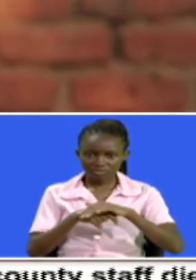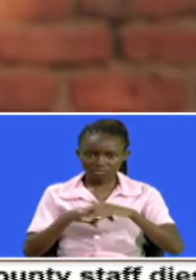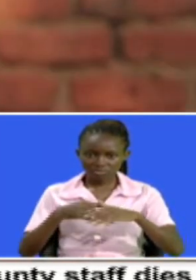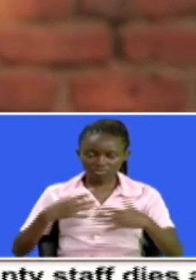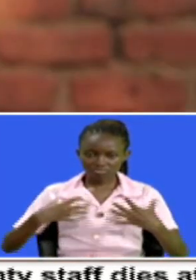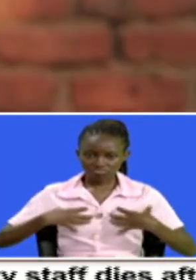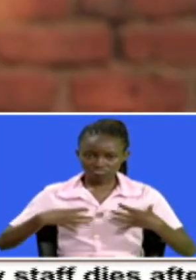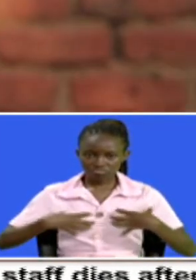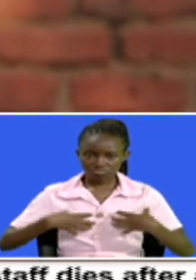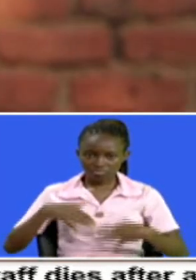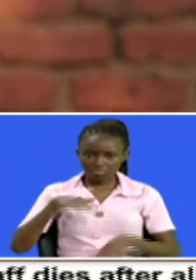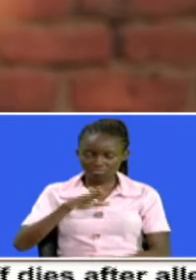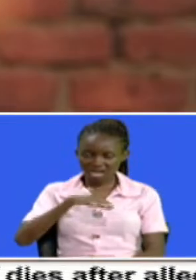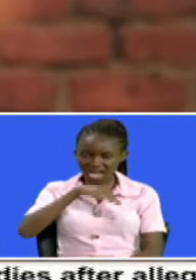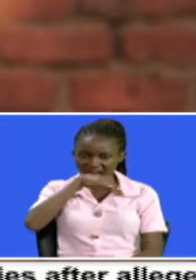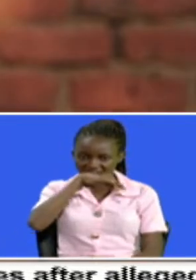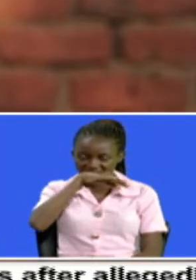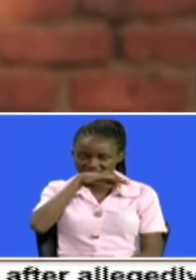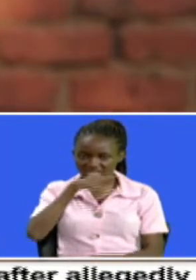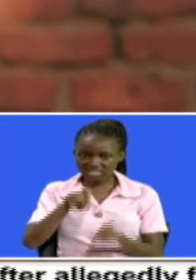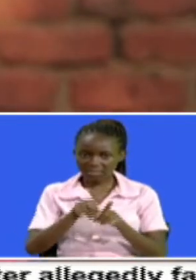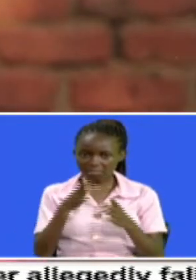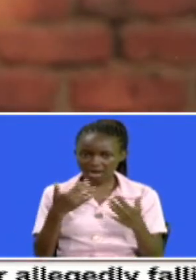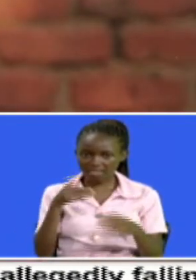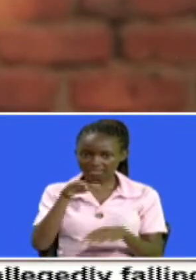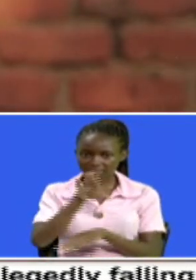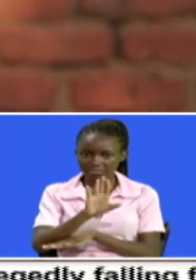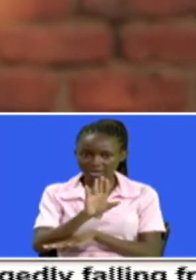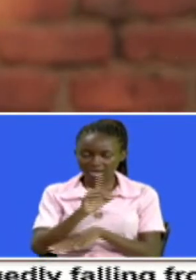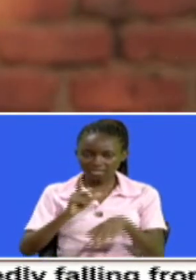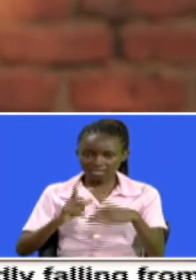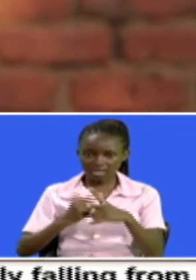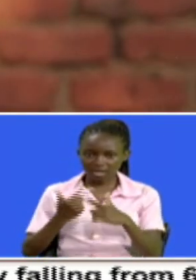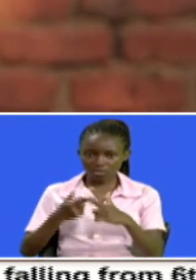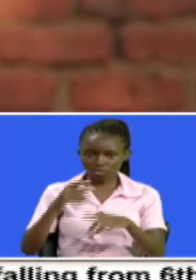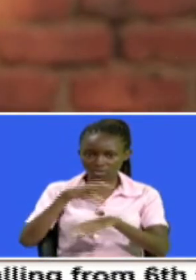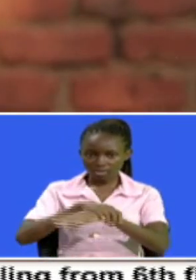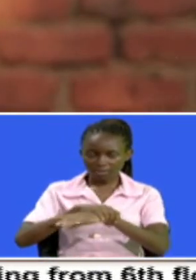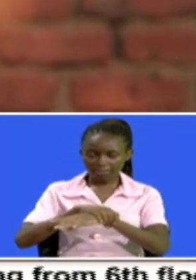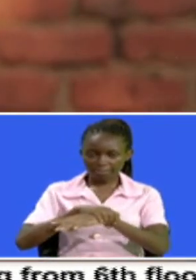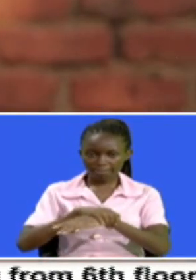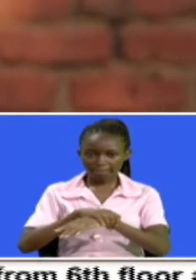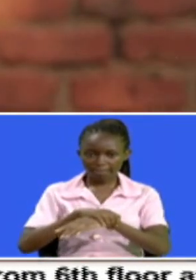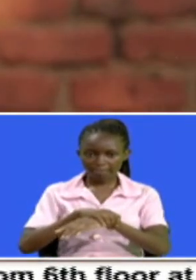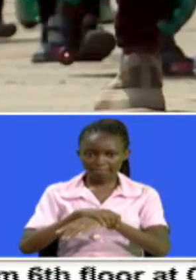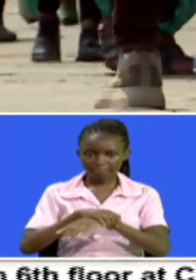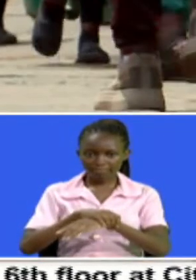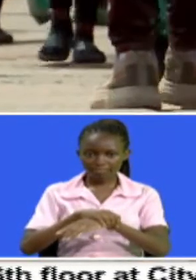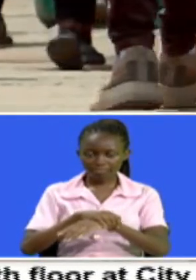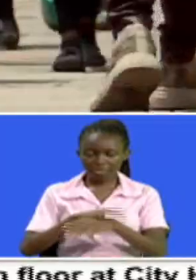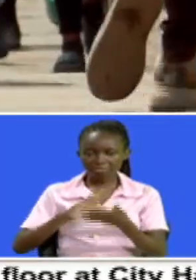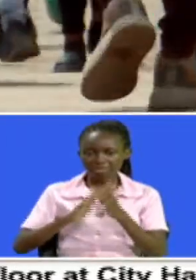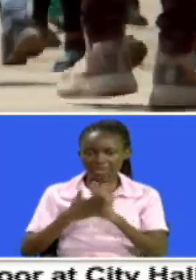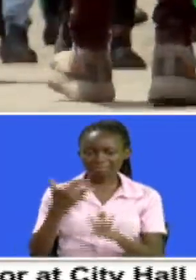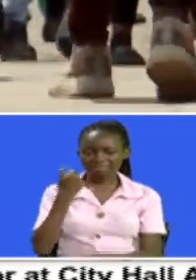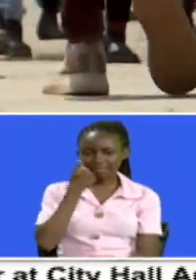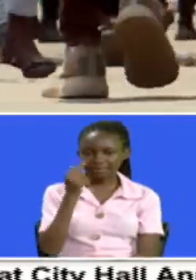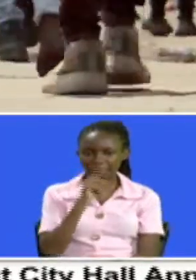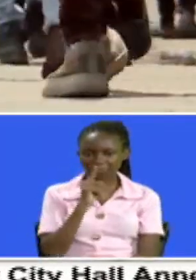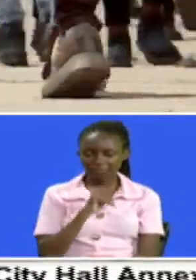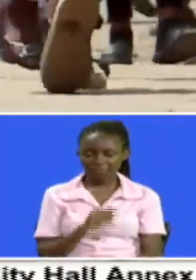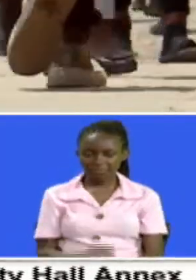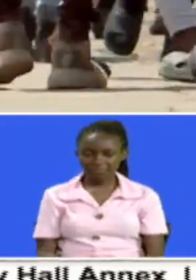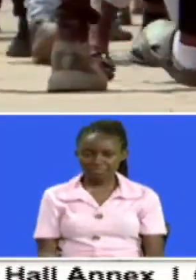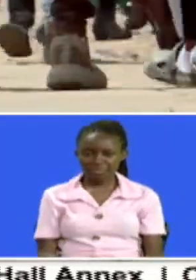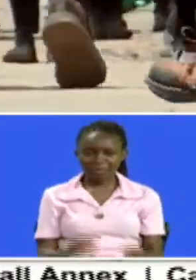na hapa kwa mkono. Ndio tukakuta hii iko na hiyo ugonjwa. Many of these deaths,